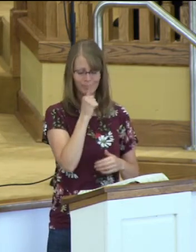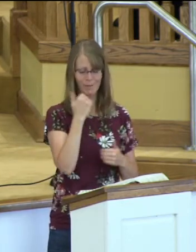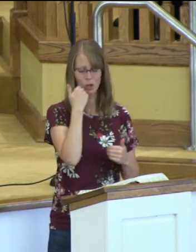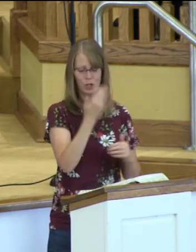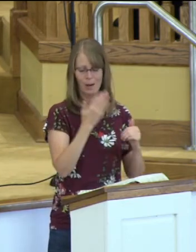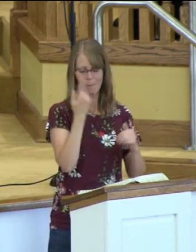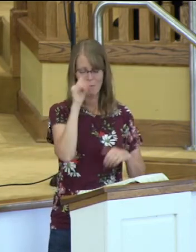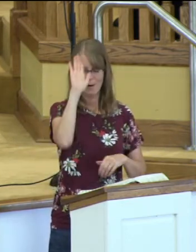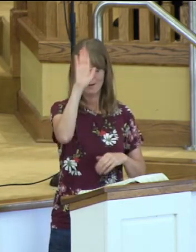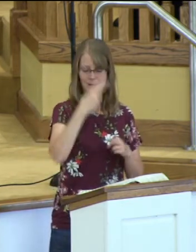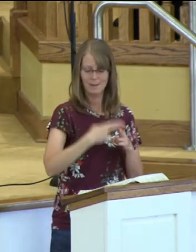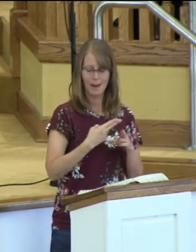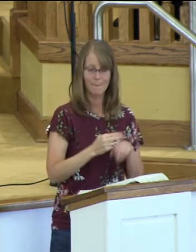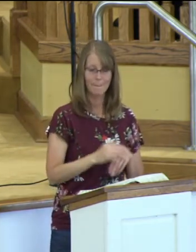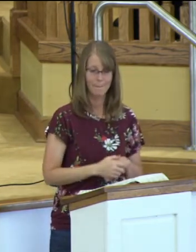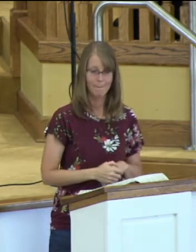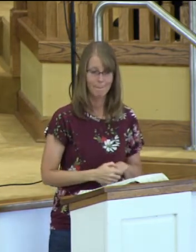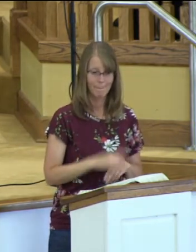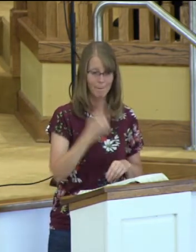To the apostles,